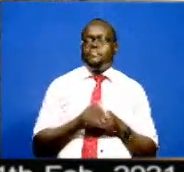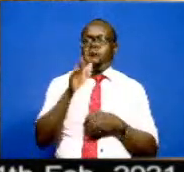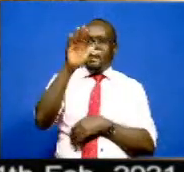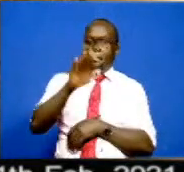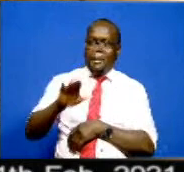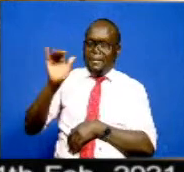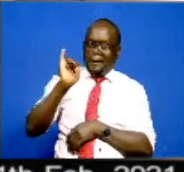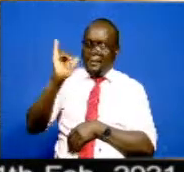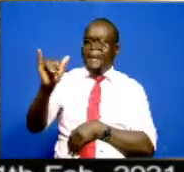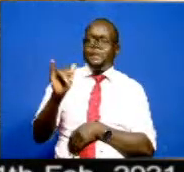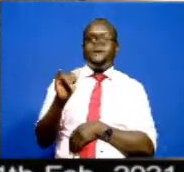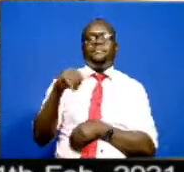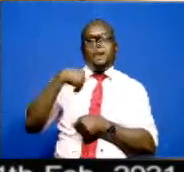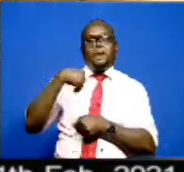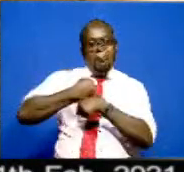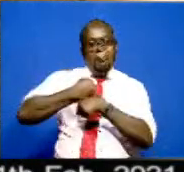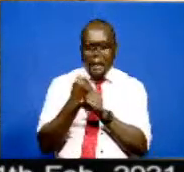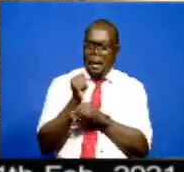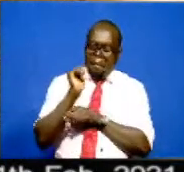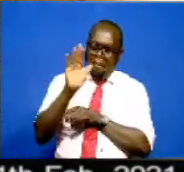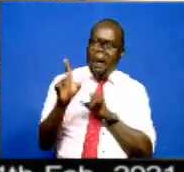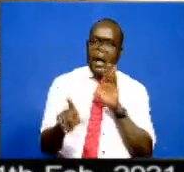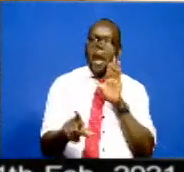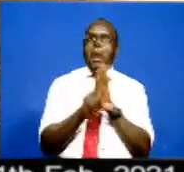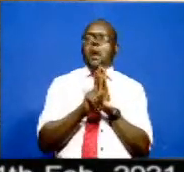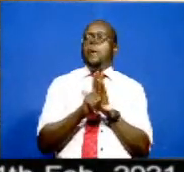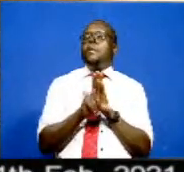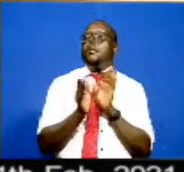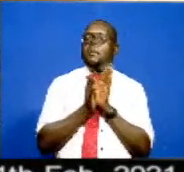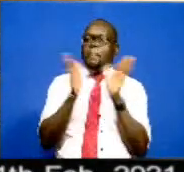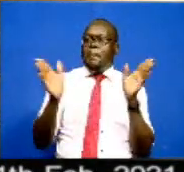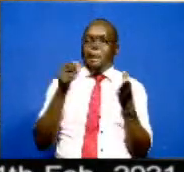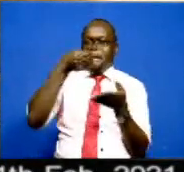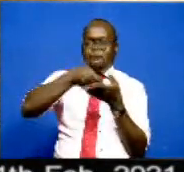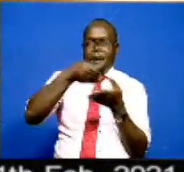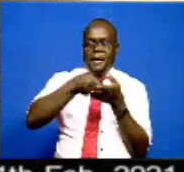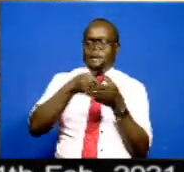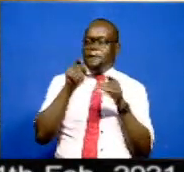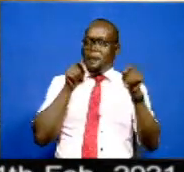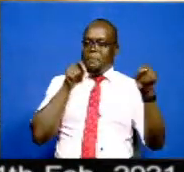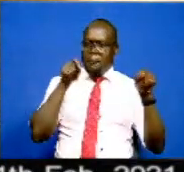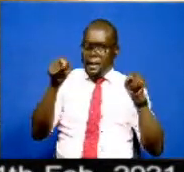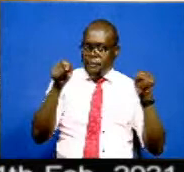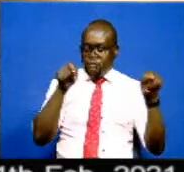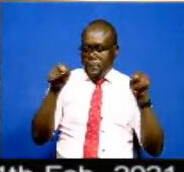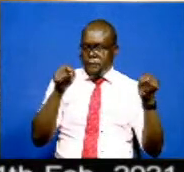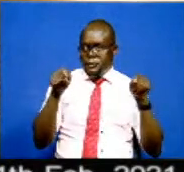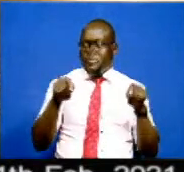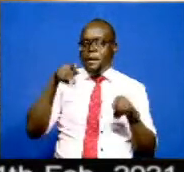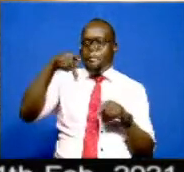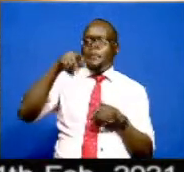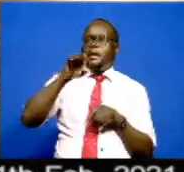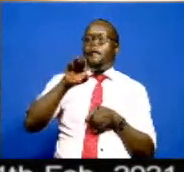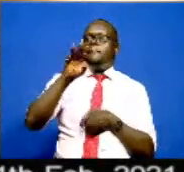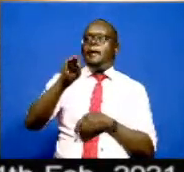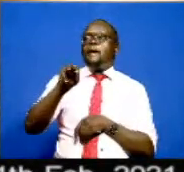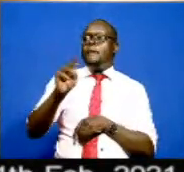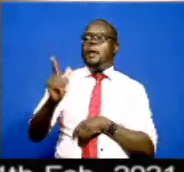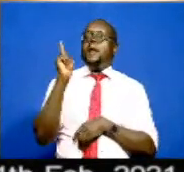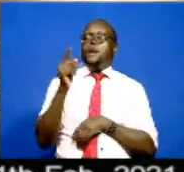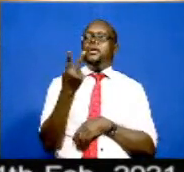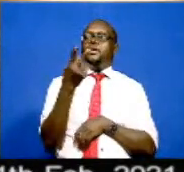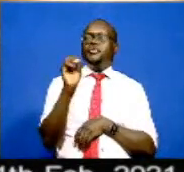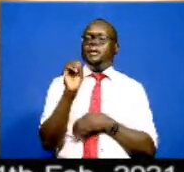that enacted the Public Finance and Management PFM